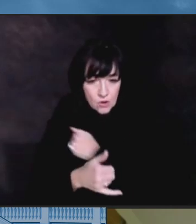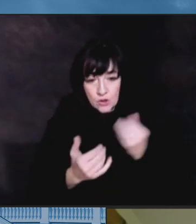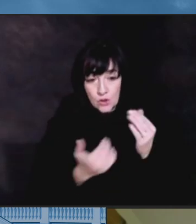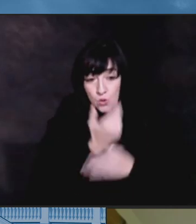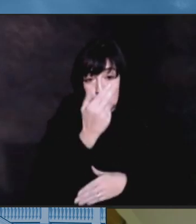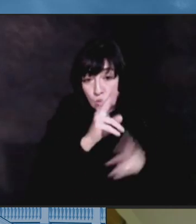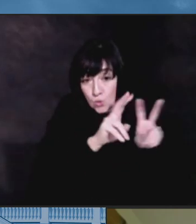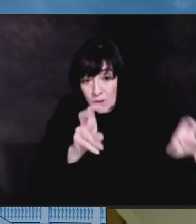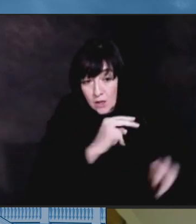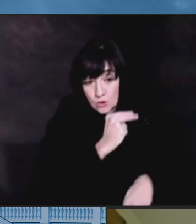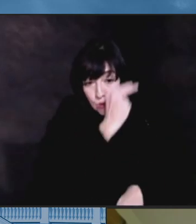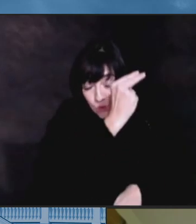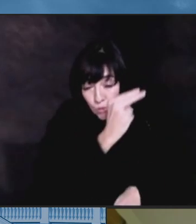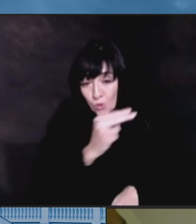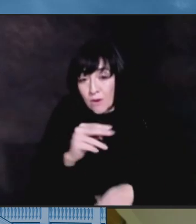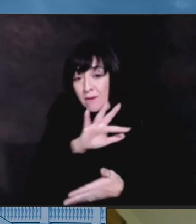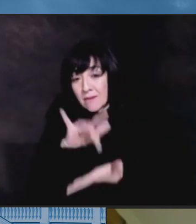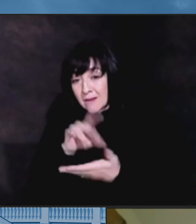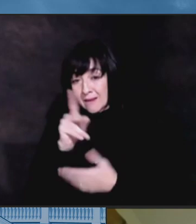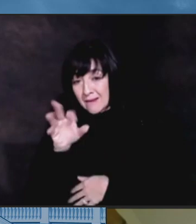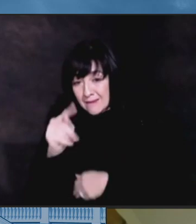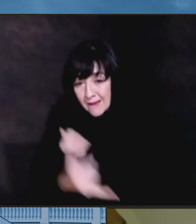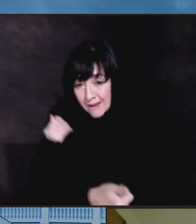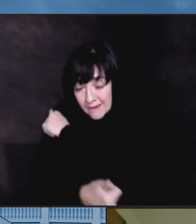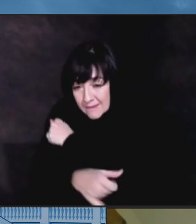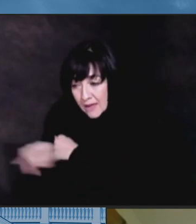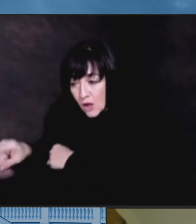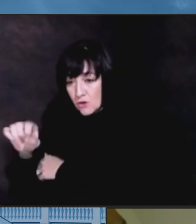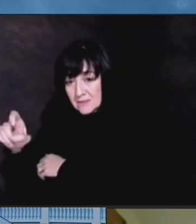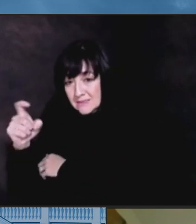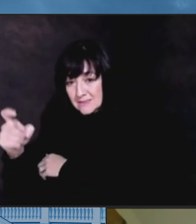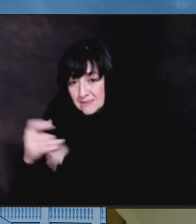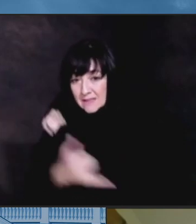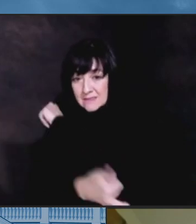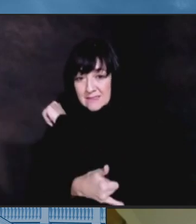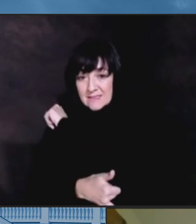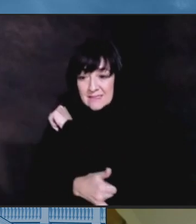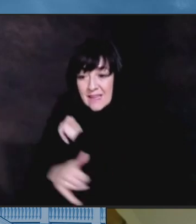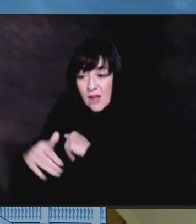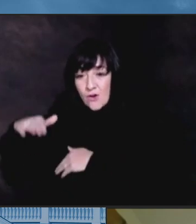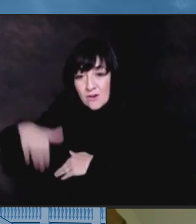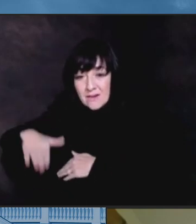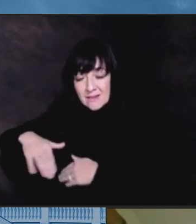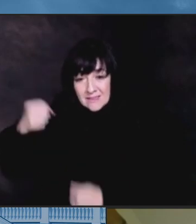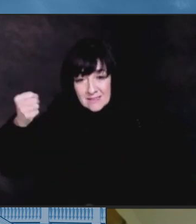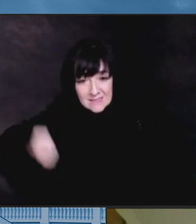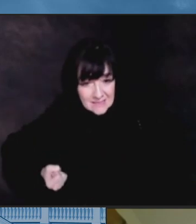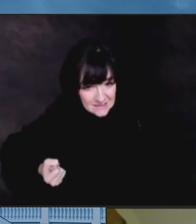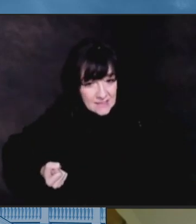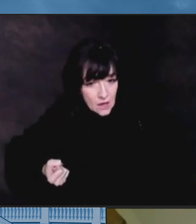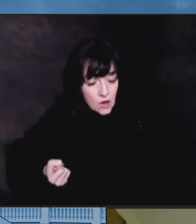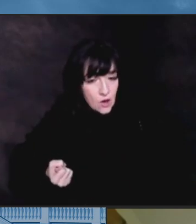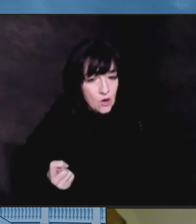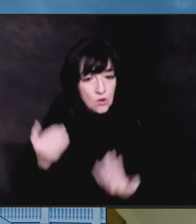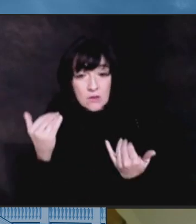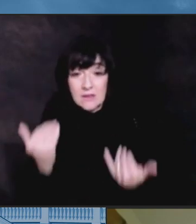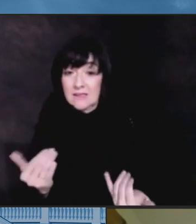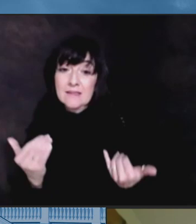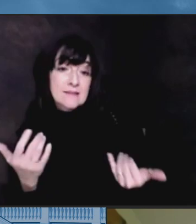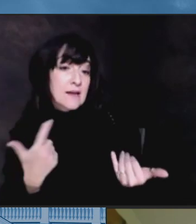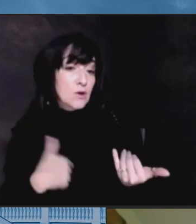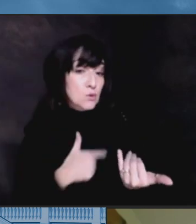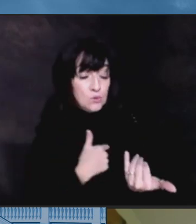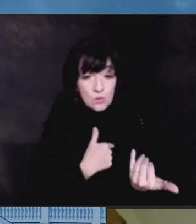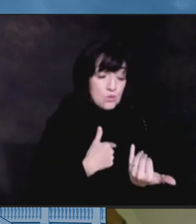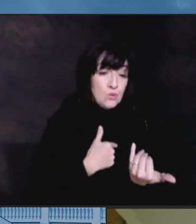very different capabilities. We have an agreement now with Genesis to take off patients being released from